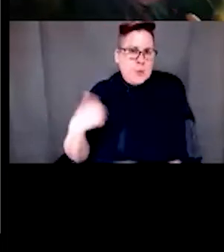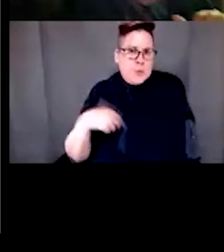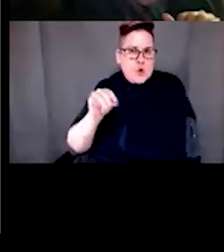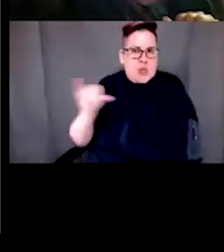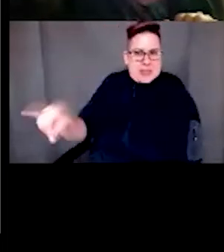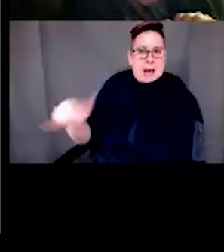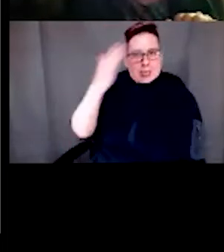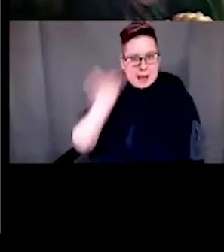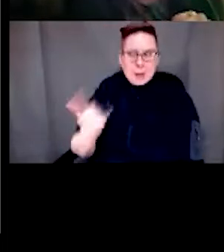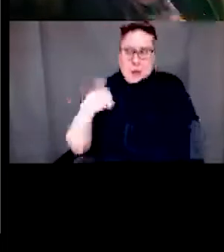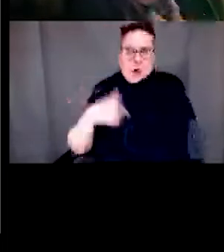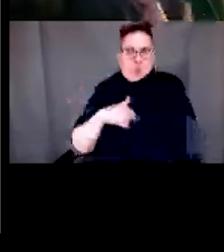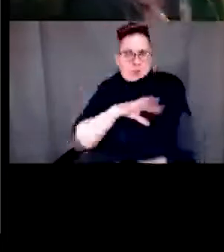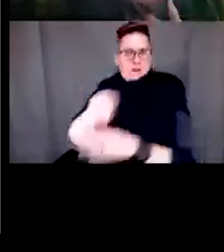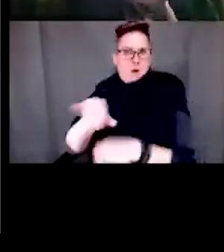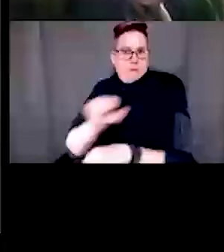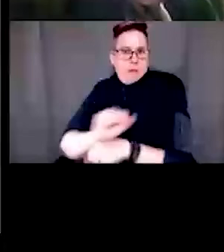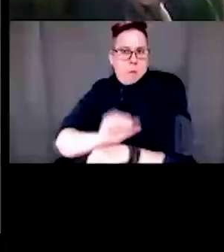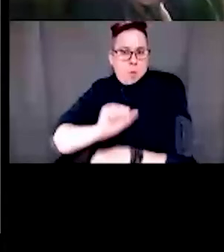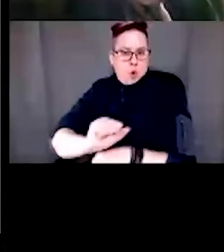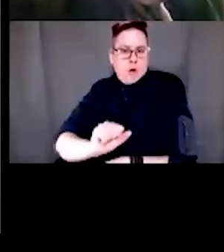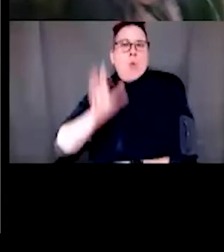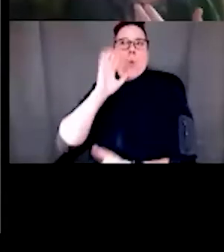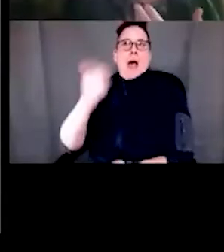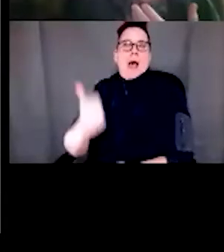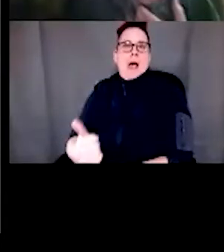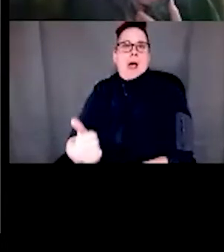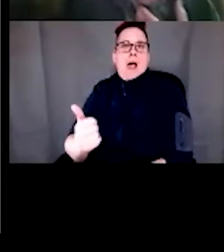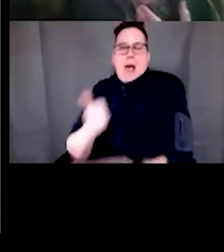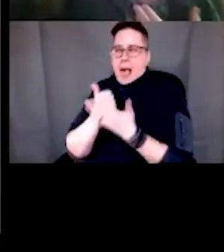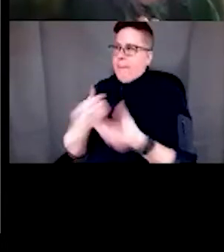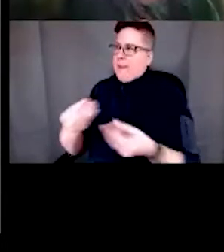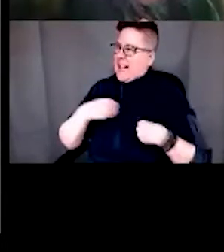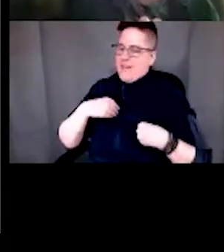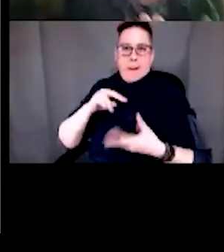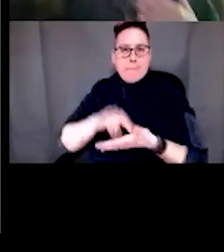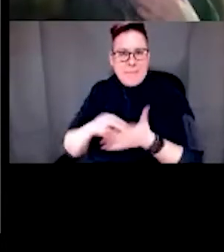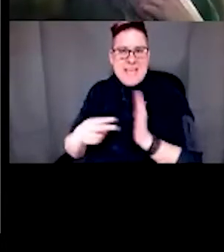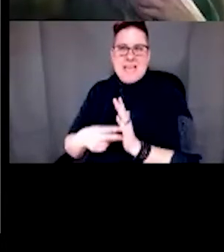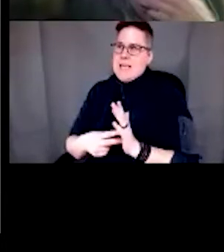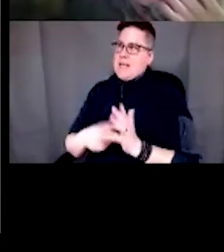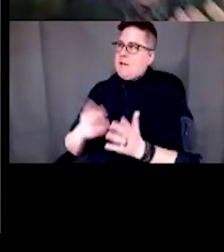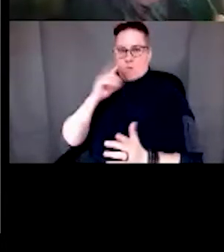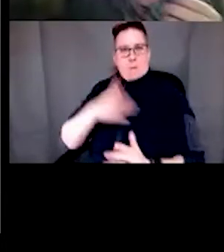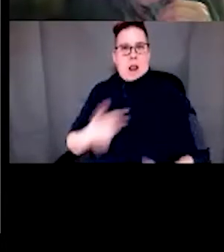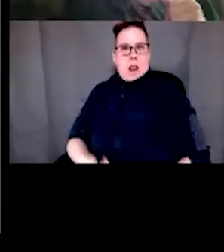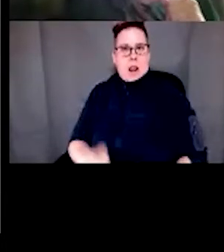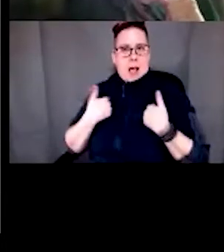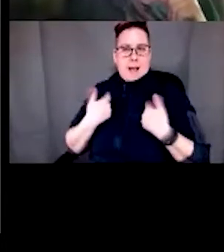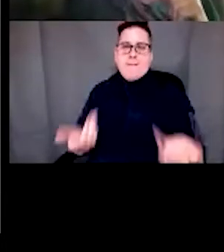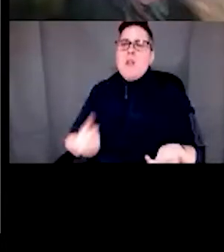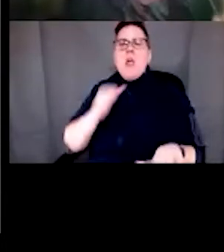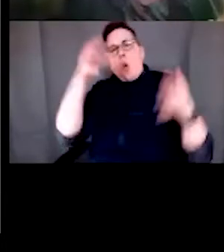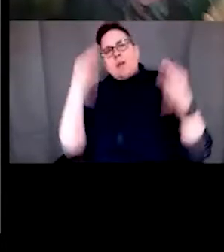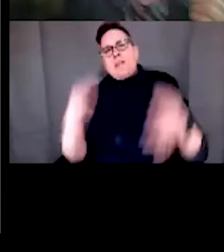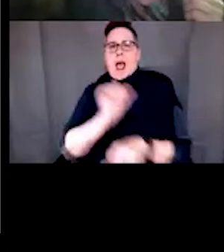go into the work, is because it's going to give them meaning and purpose to their lives. They don't go in it